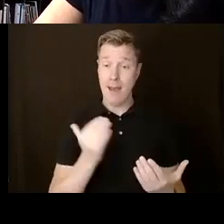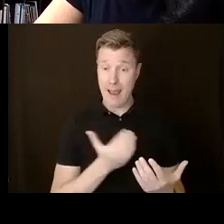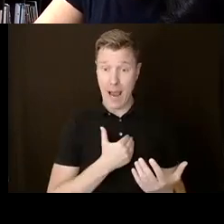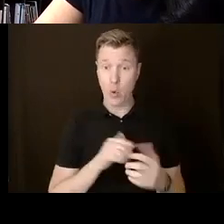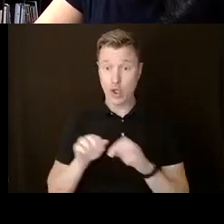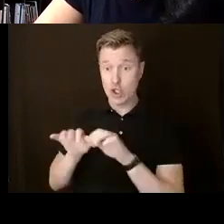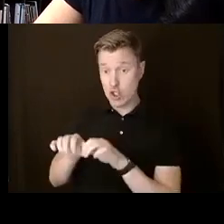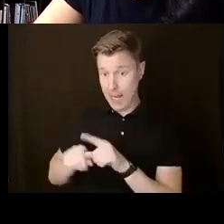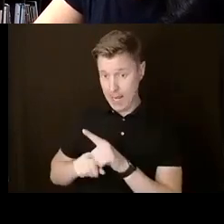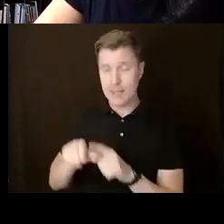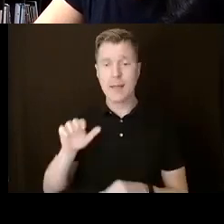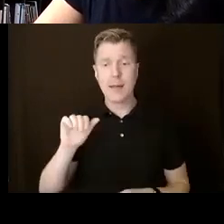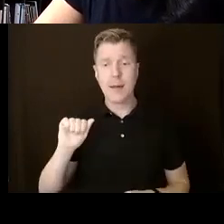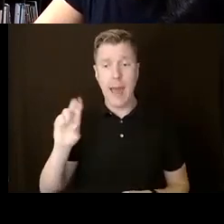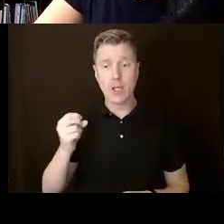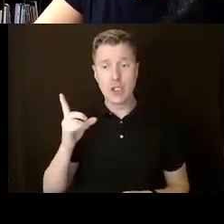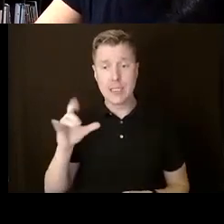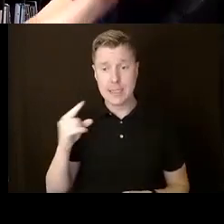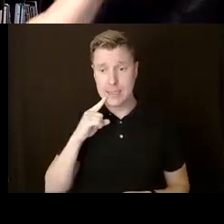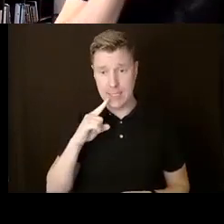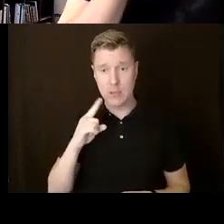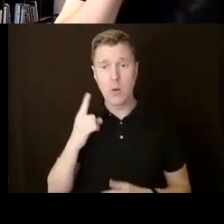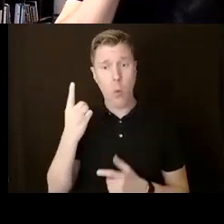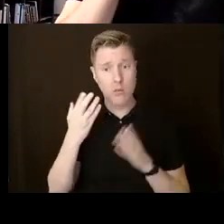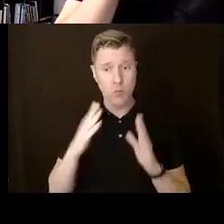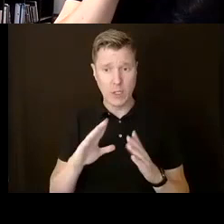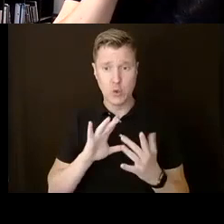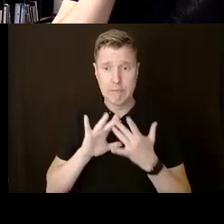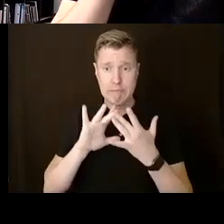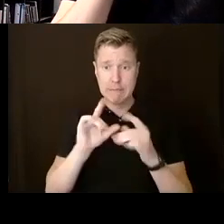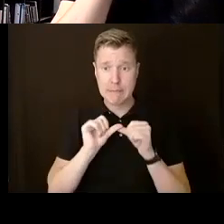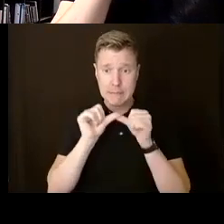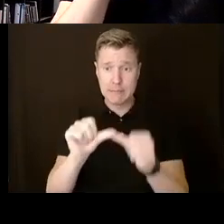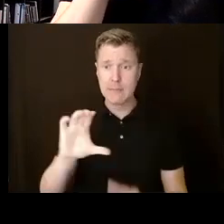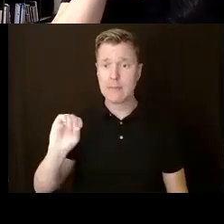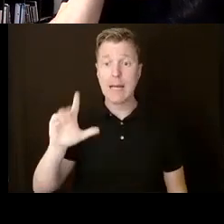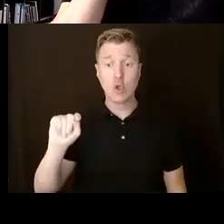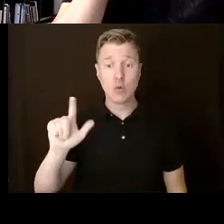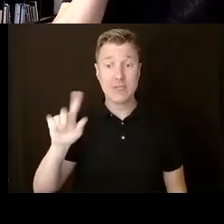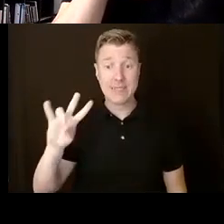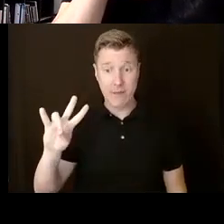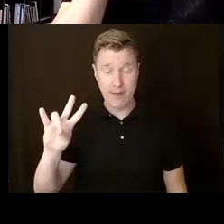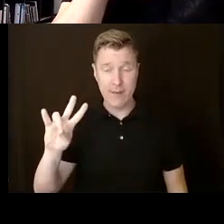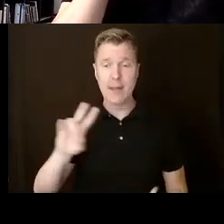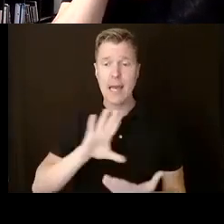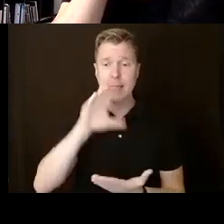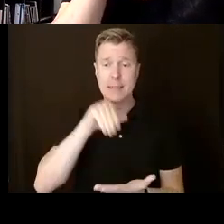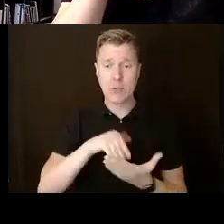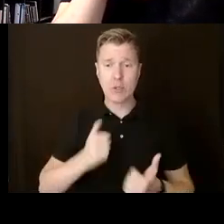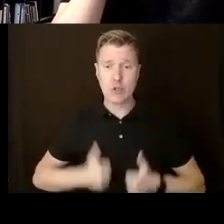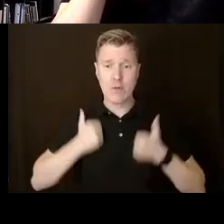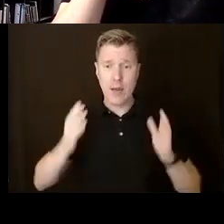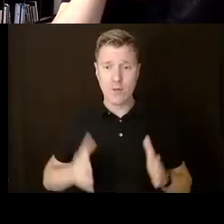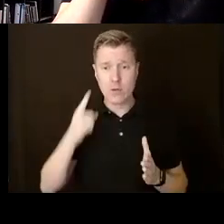chat, Ashley gave us one way to stay connected, which is October 27th, Centering Survivors for